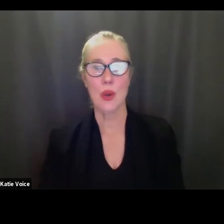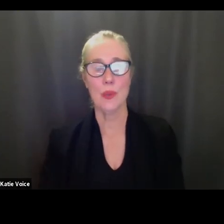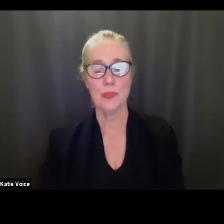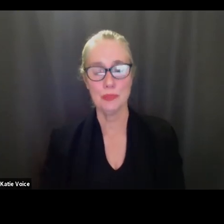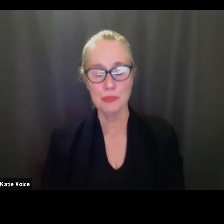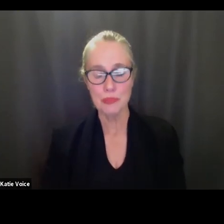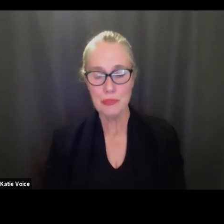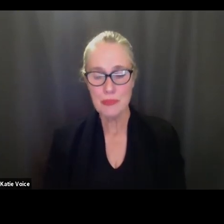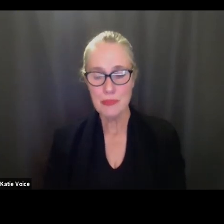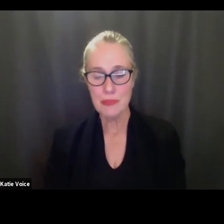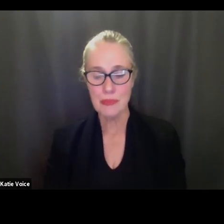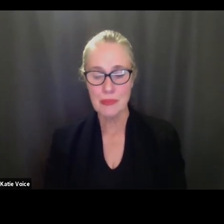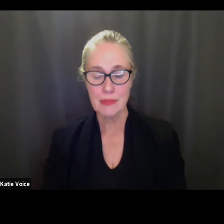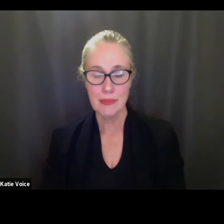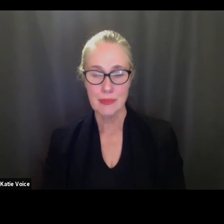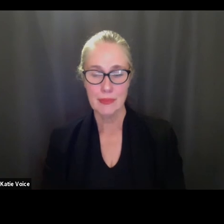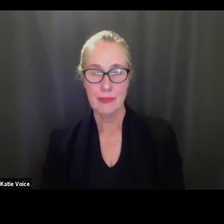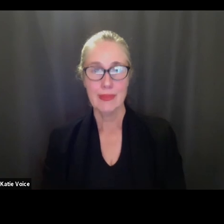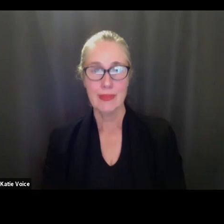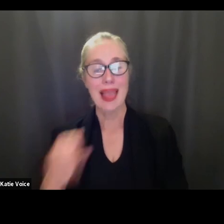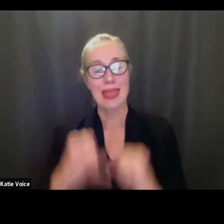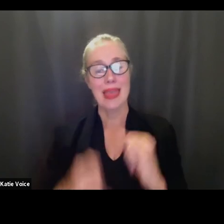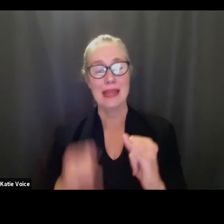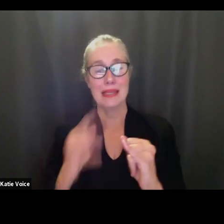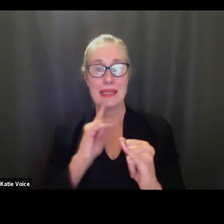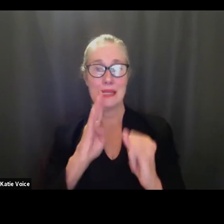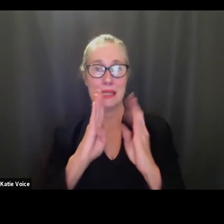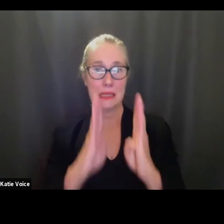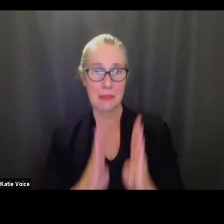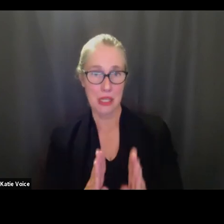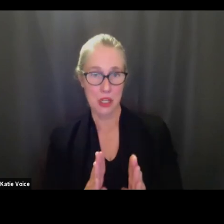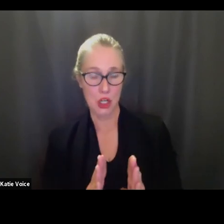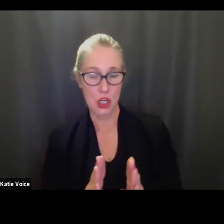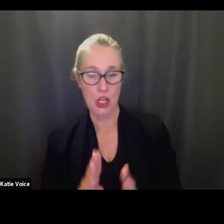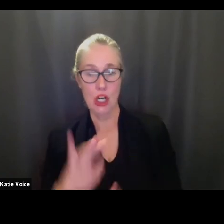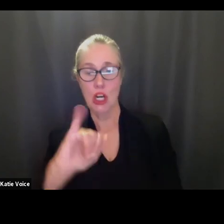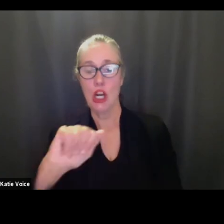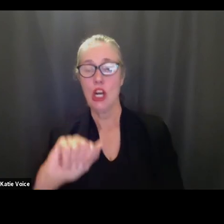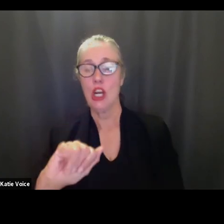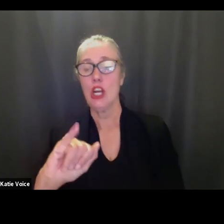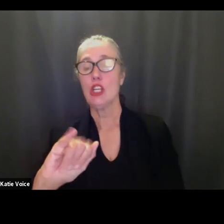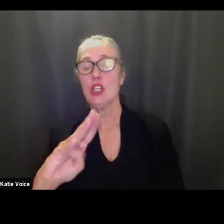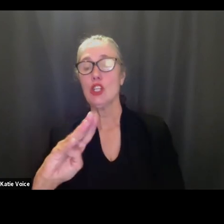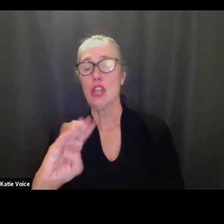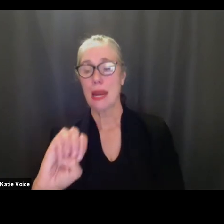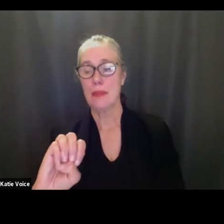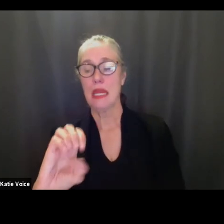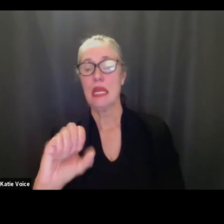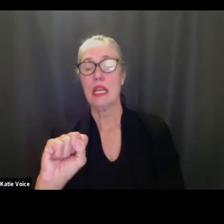thank you the last speaker is jamie sawyer